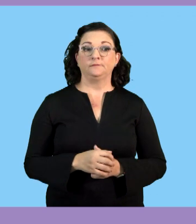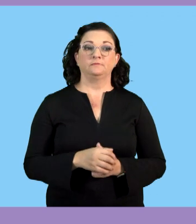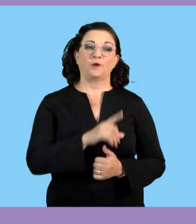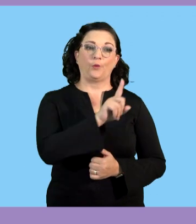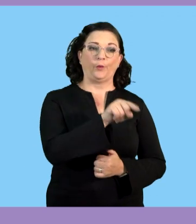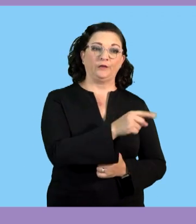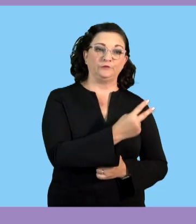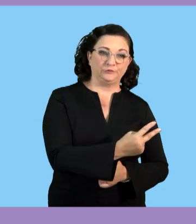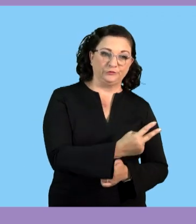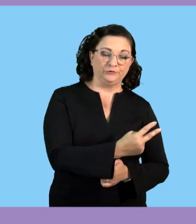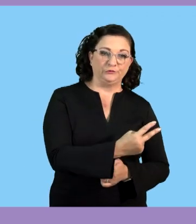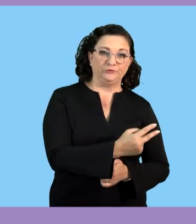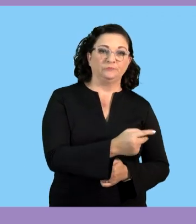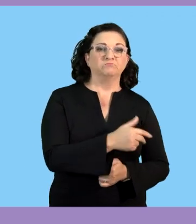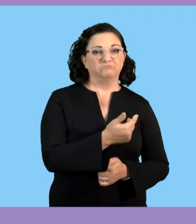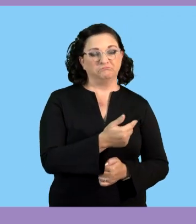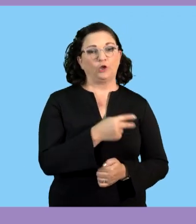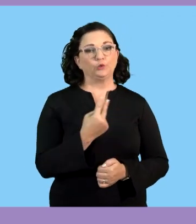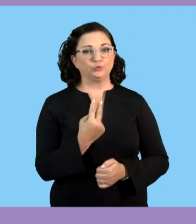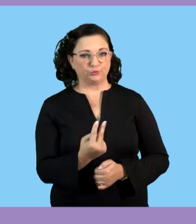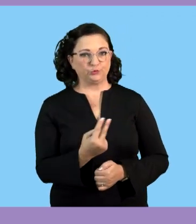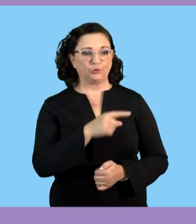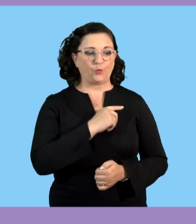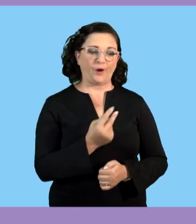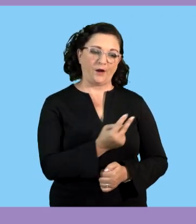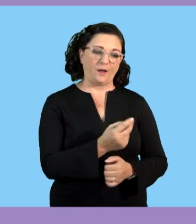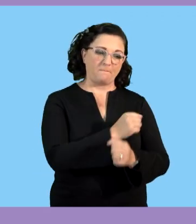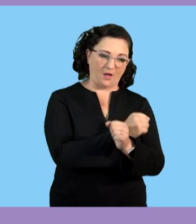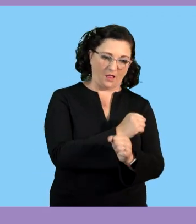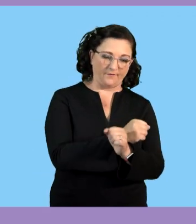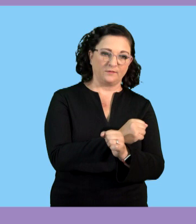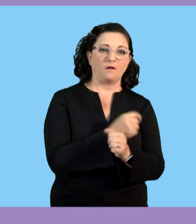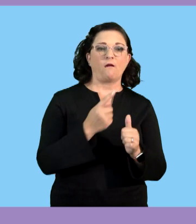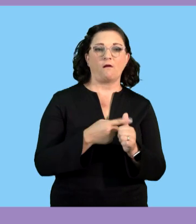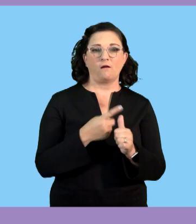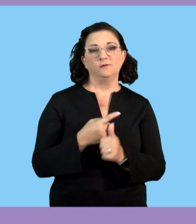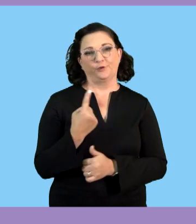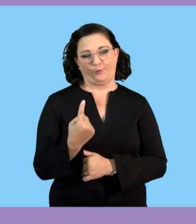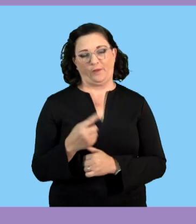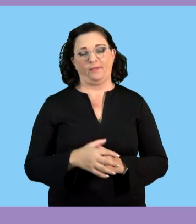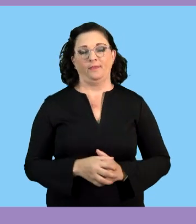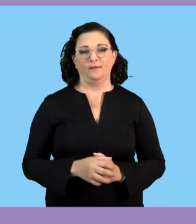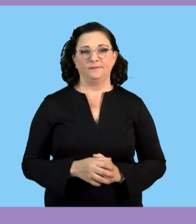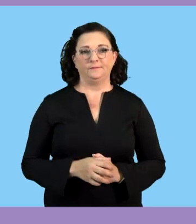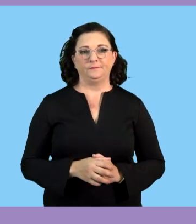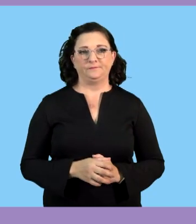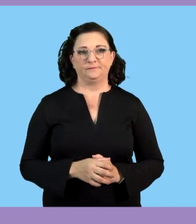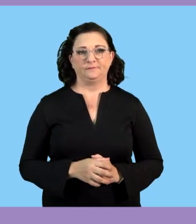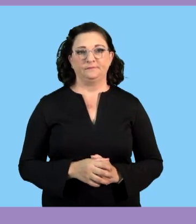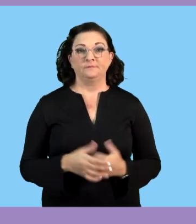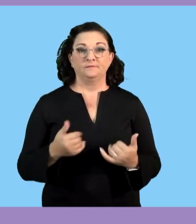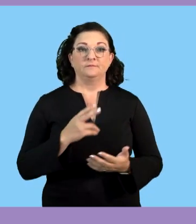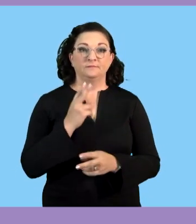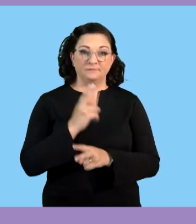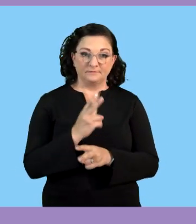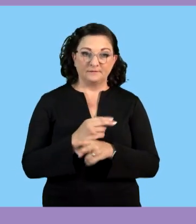inverse of 1/2 is 2, because 1/2 multiplied by 2 is equals to 1. Looking